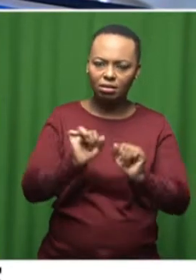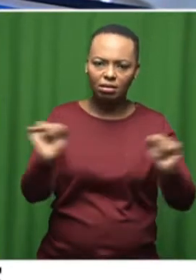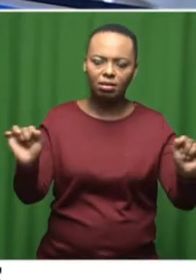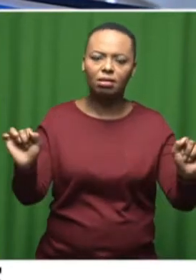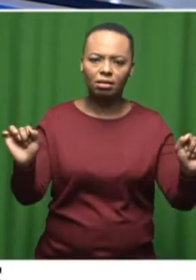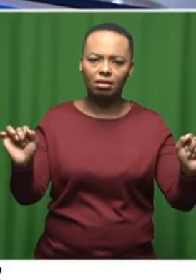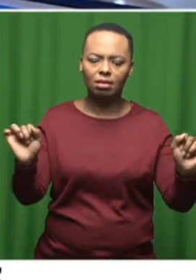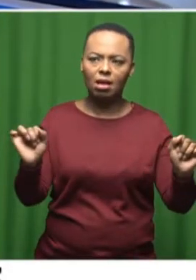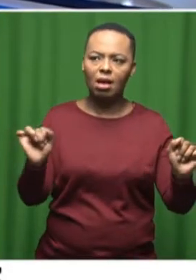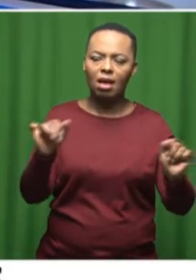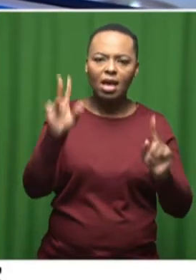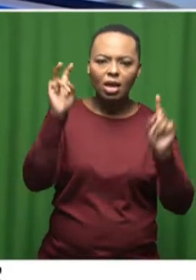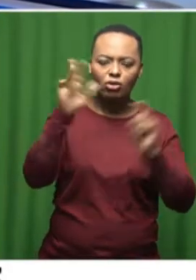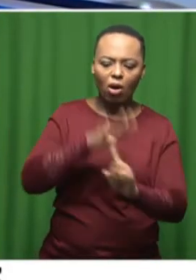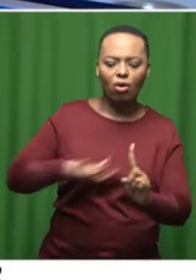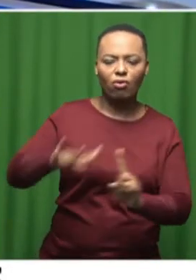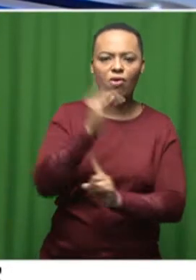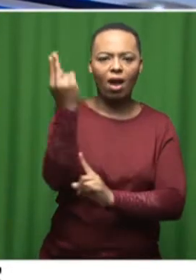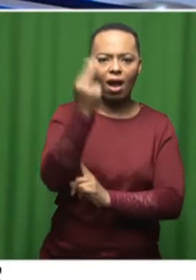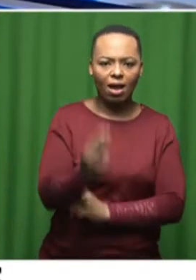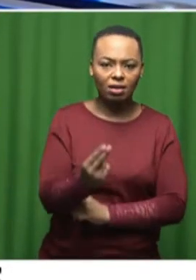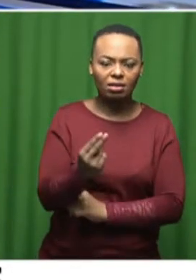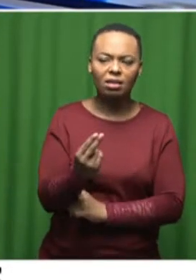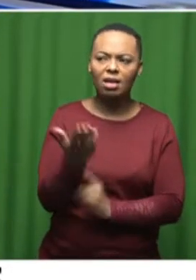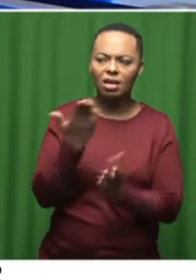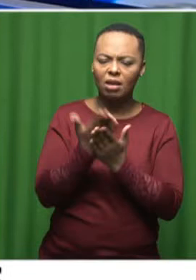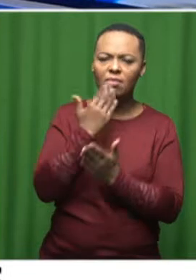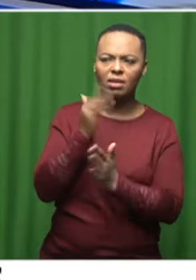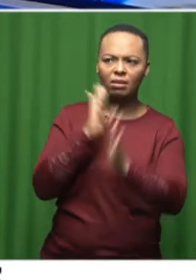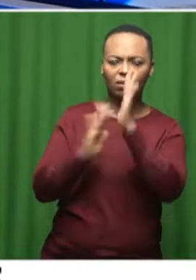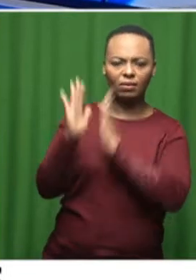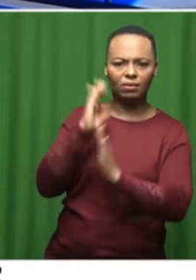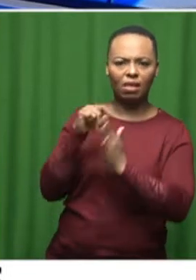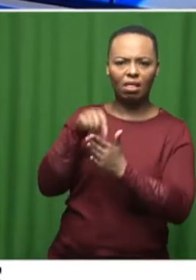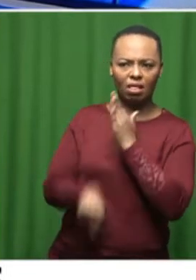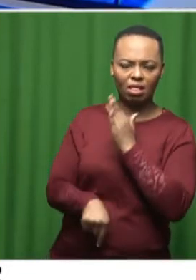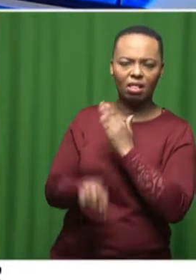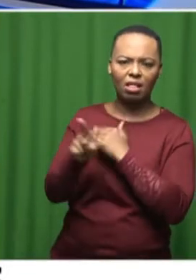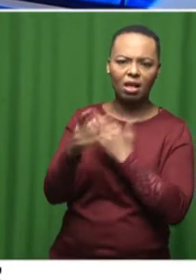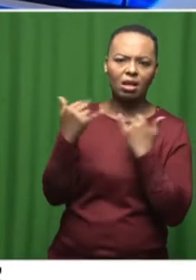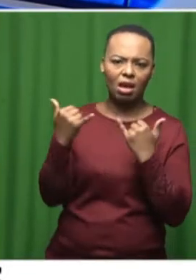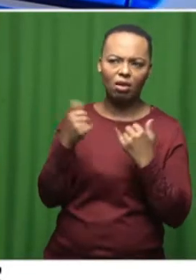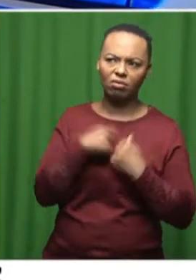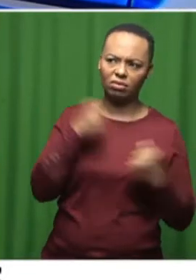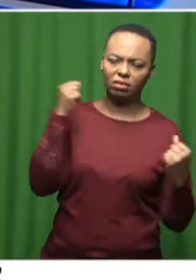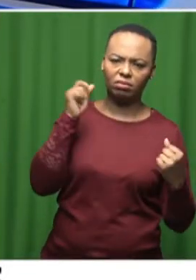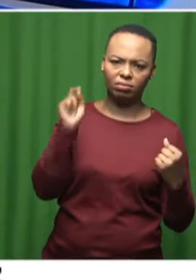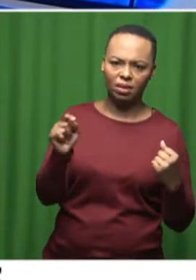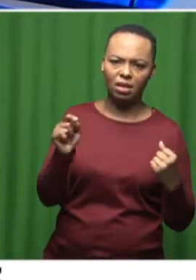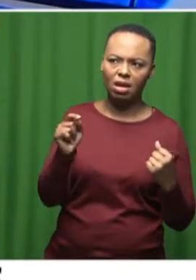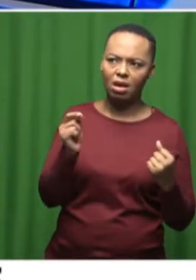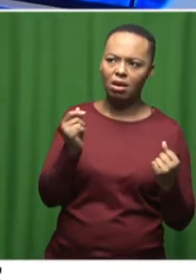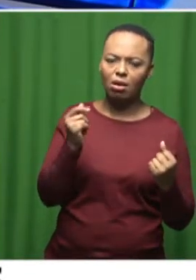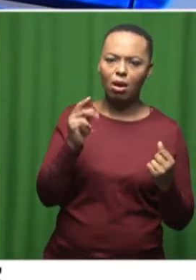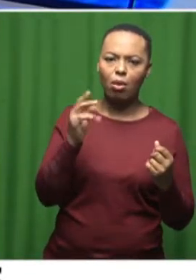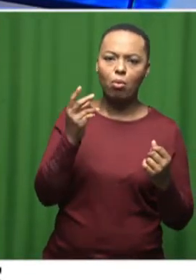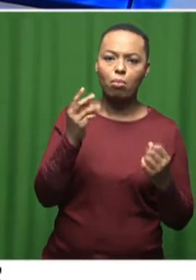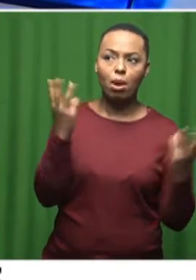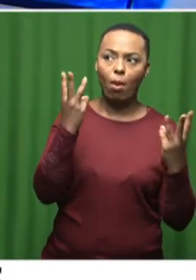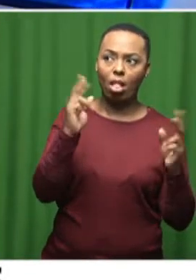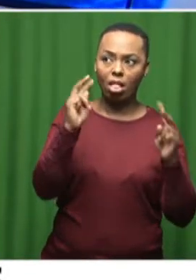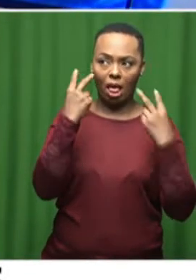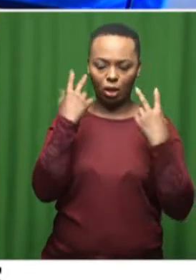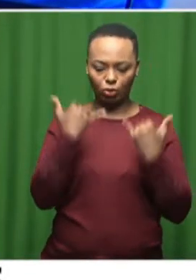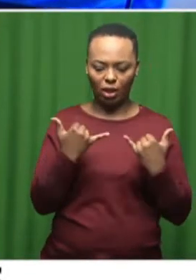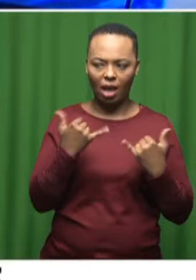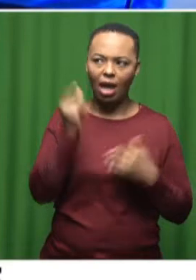in the arts, can we speak to those, you know, a little more discursively, also just to give our viewers an understanding